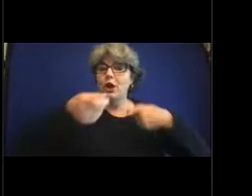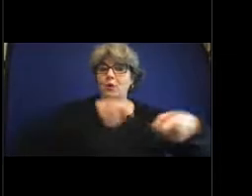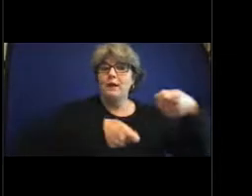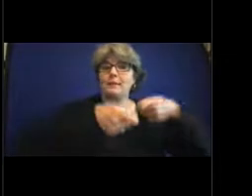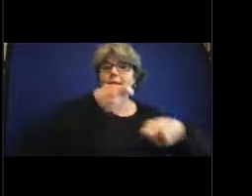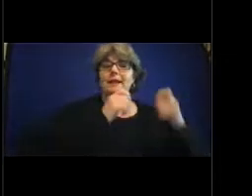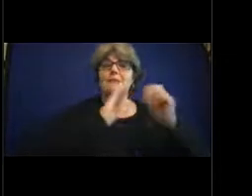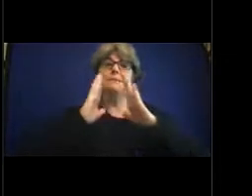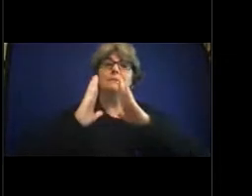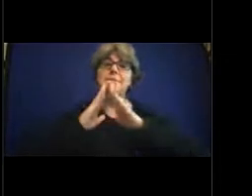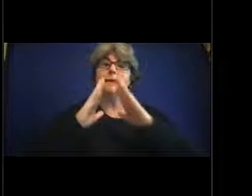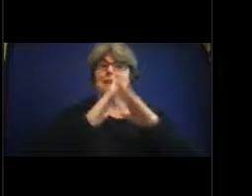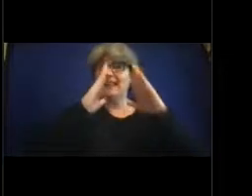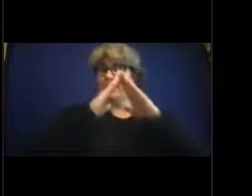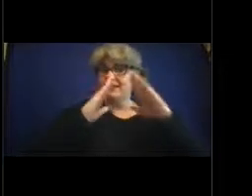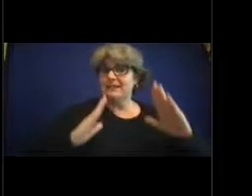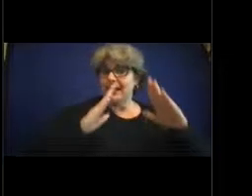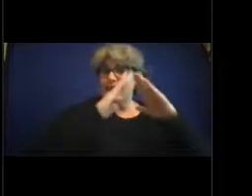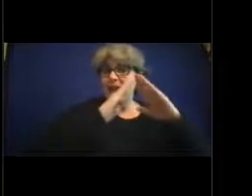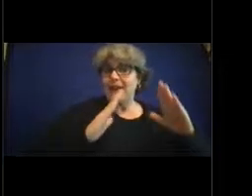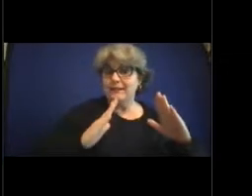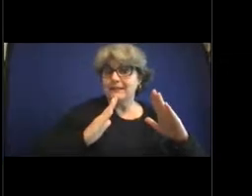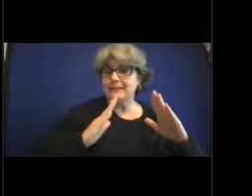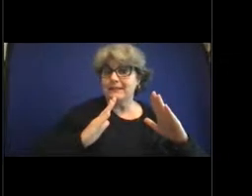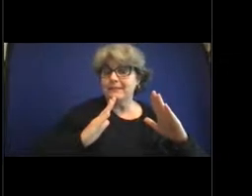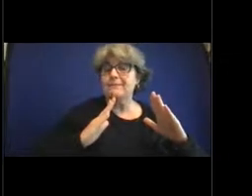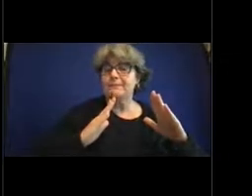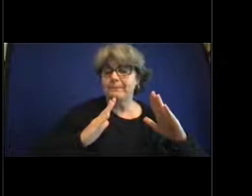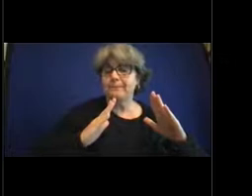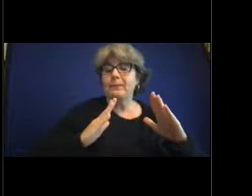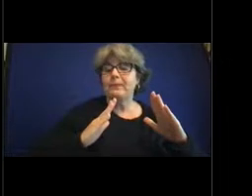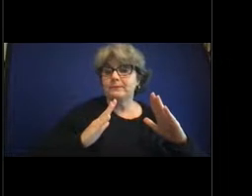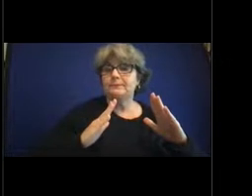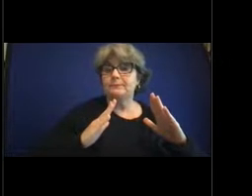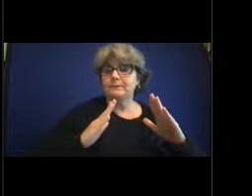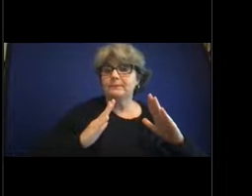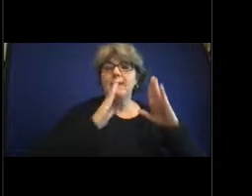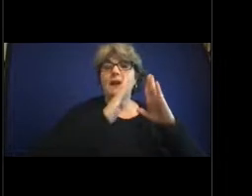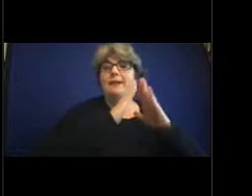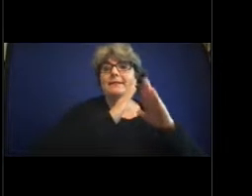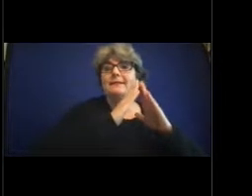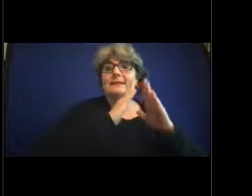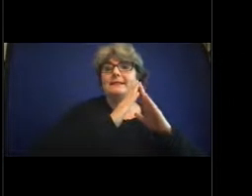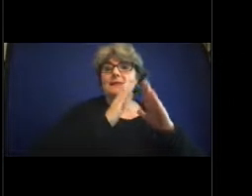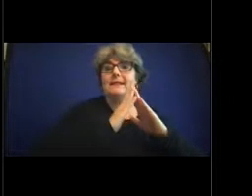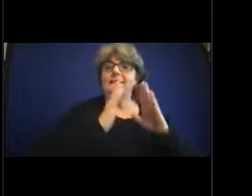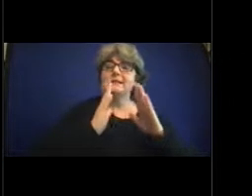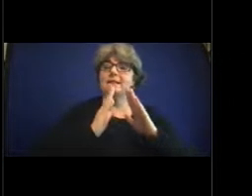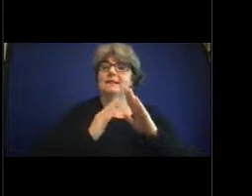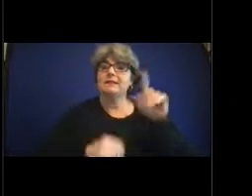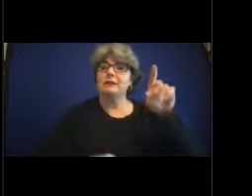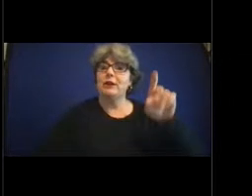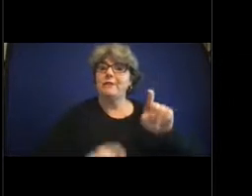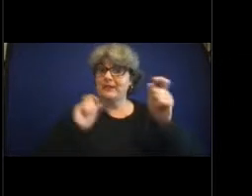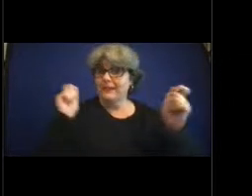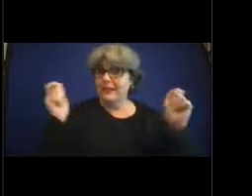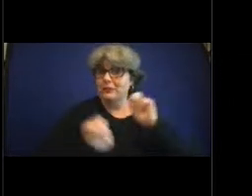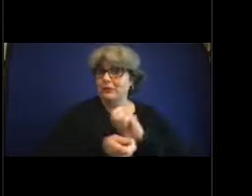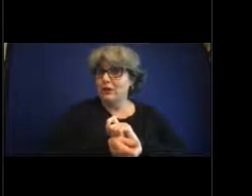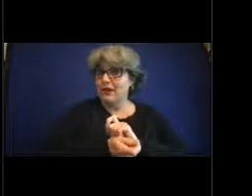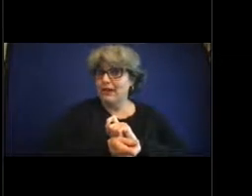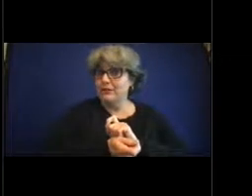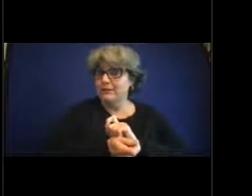suburban houses. And so we have this real big expansion of the cities of the metro area. So that's a change that's not natural.